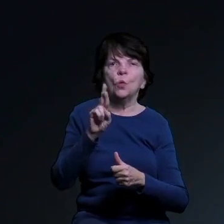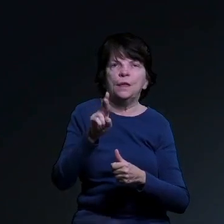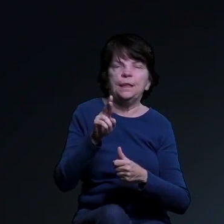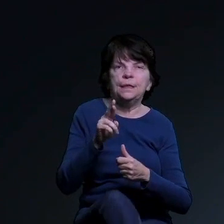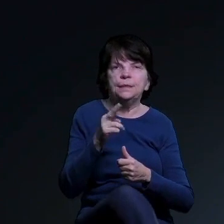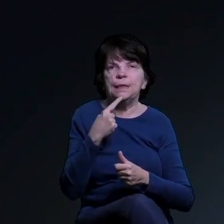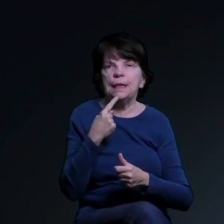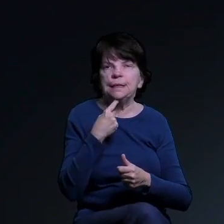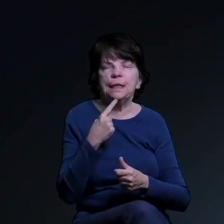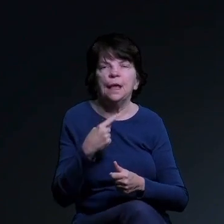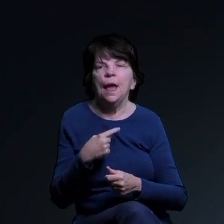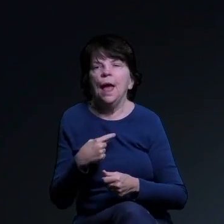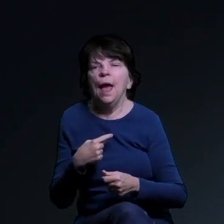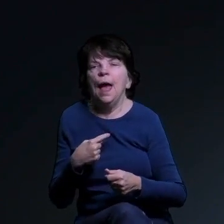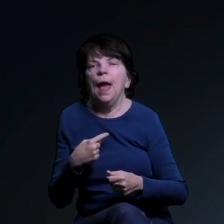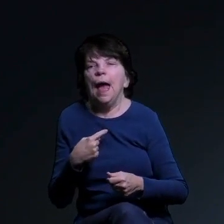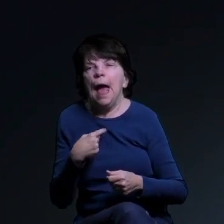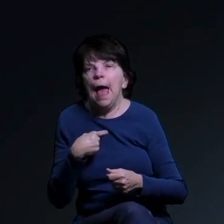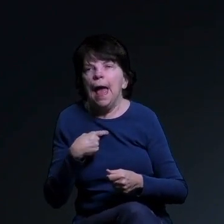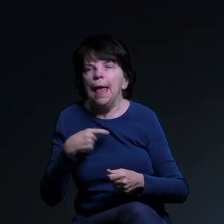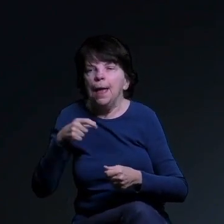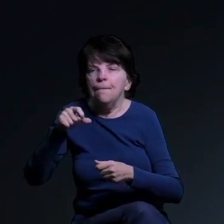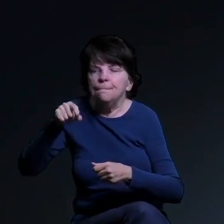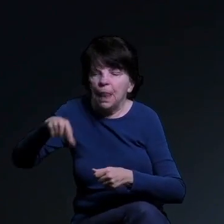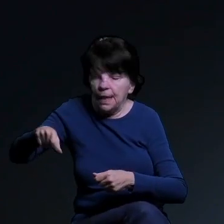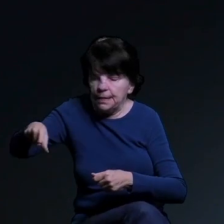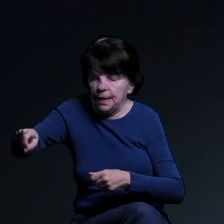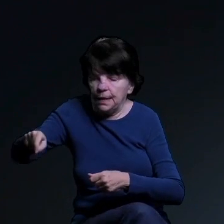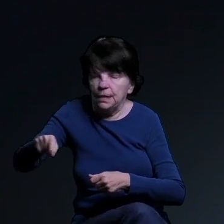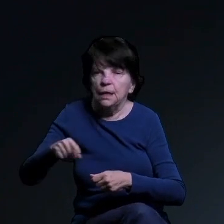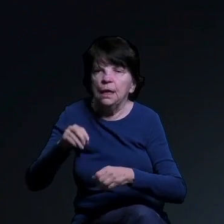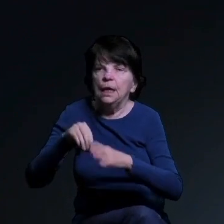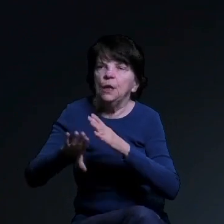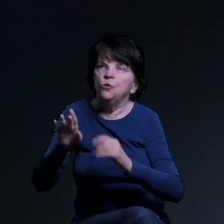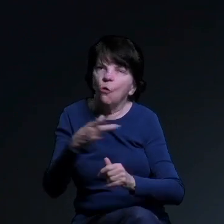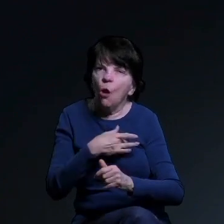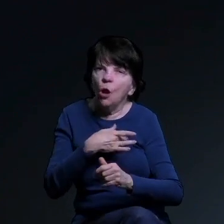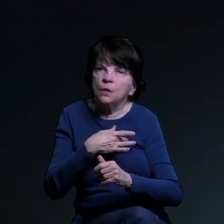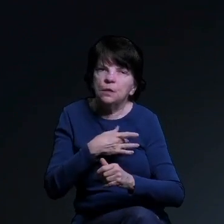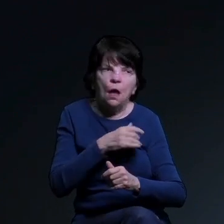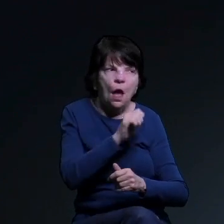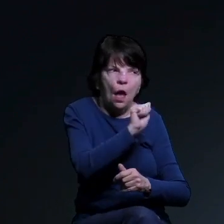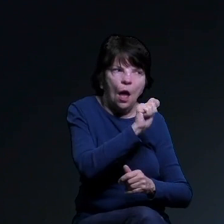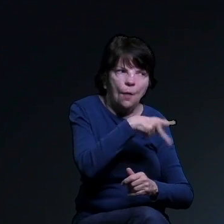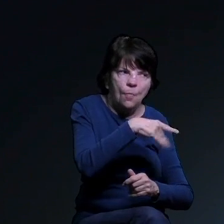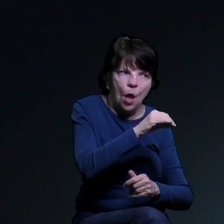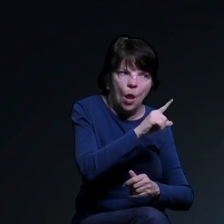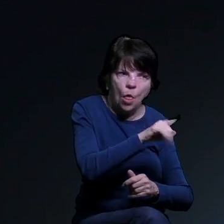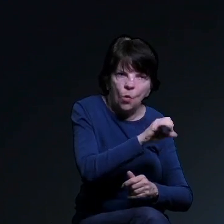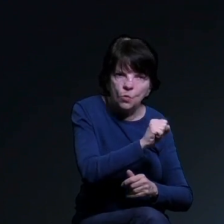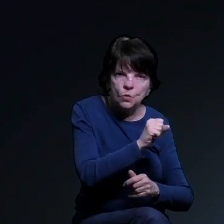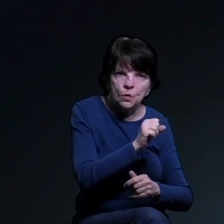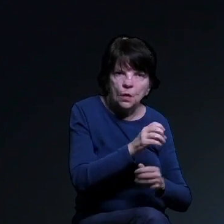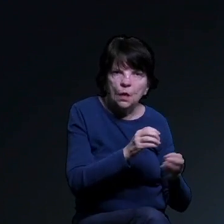the seed in your hearts, and Apollos watered it, but it was God who made it grow. It's